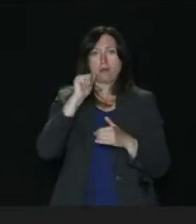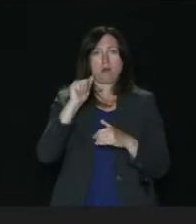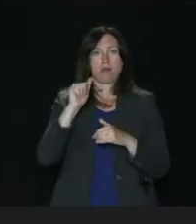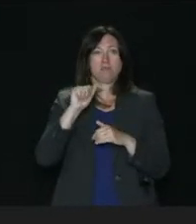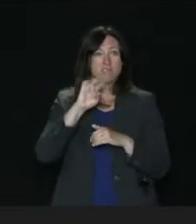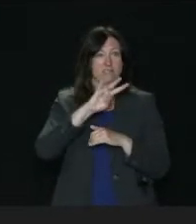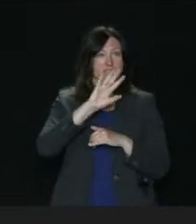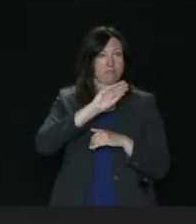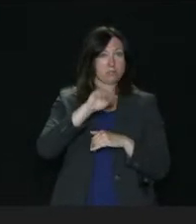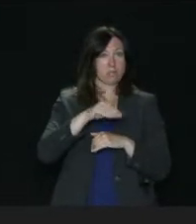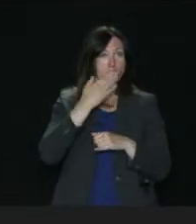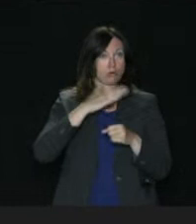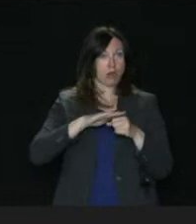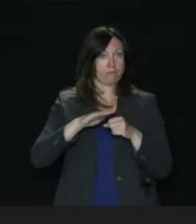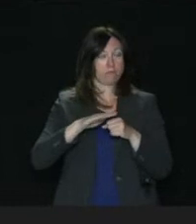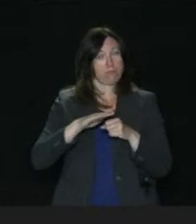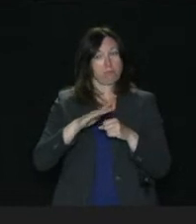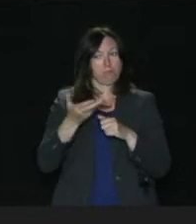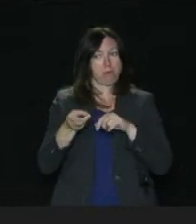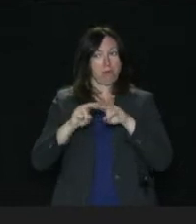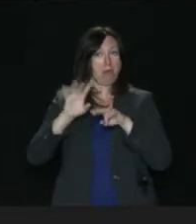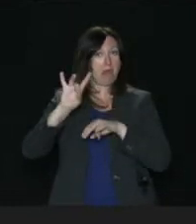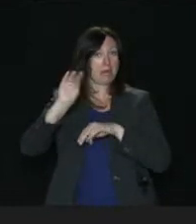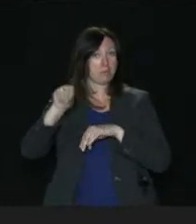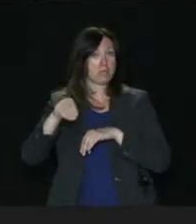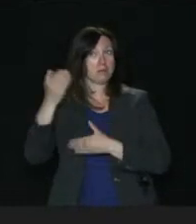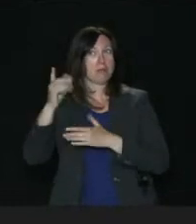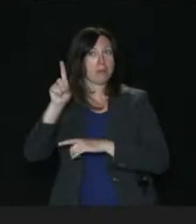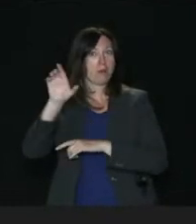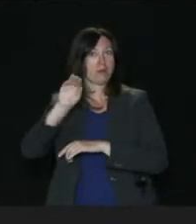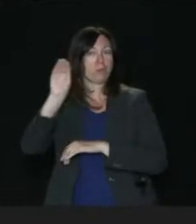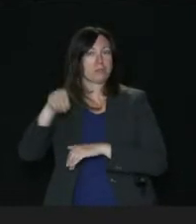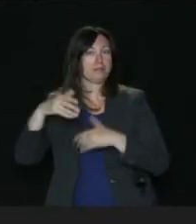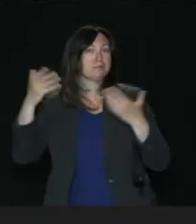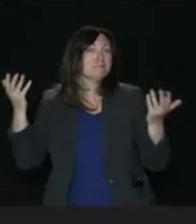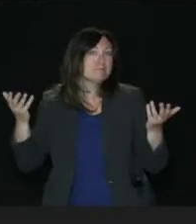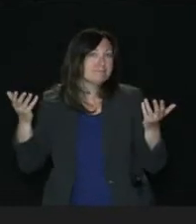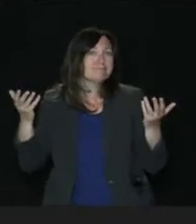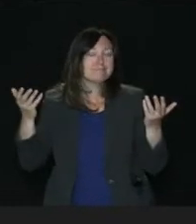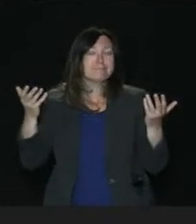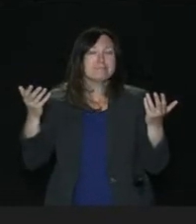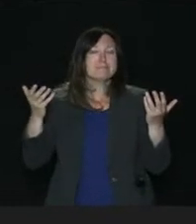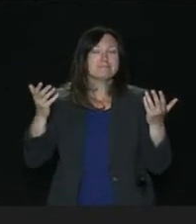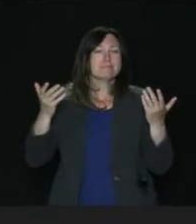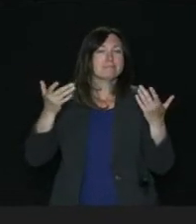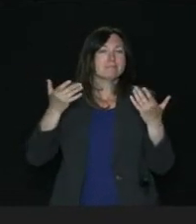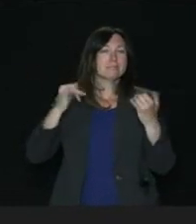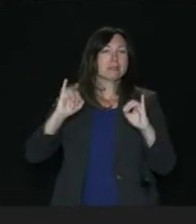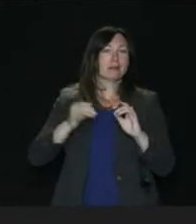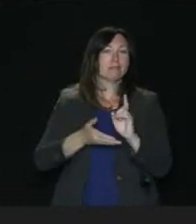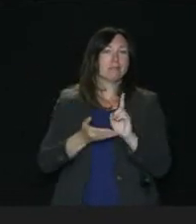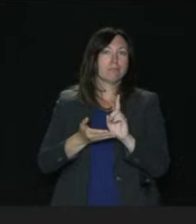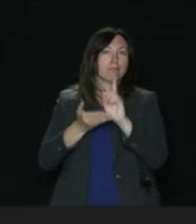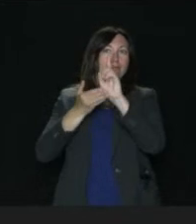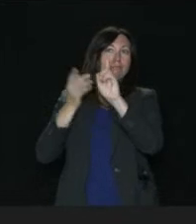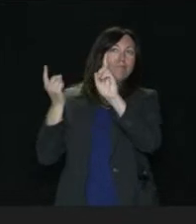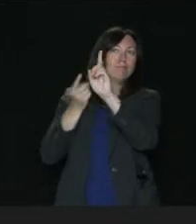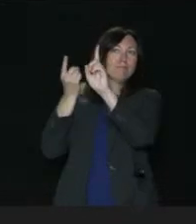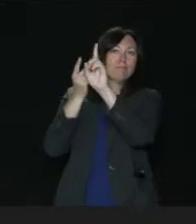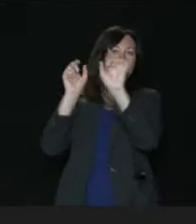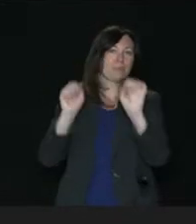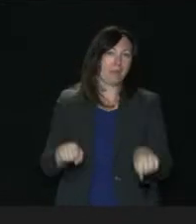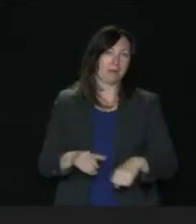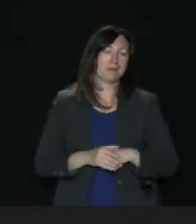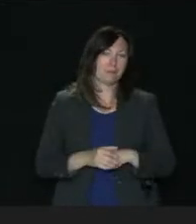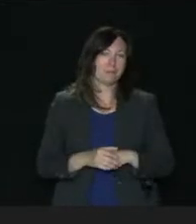80%, maybe even 100% if possible? It's always something we can attempt and something to